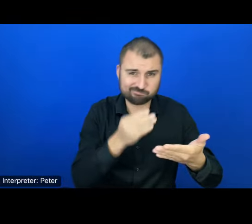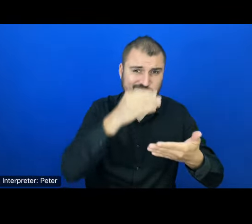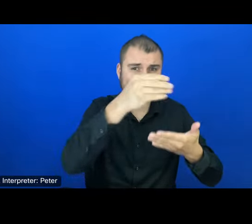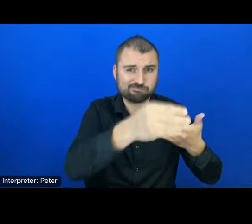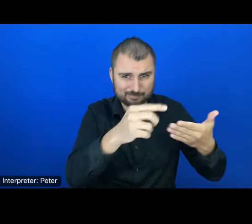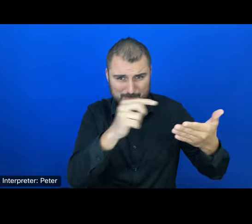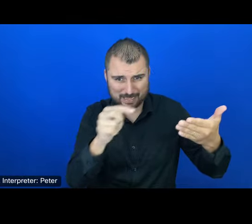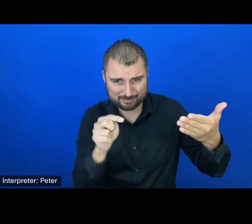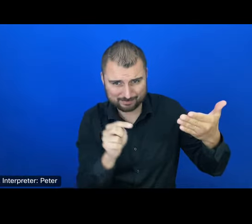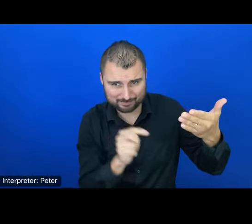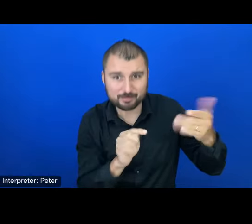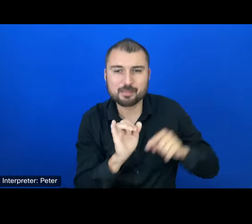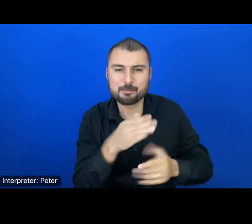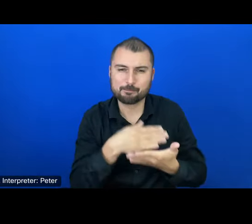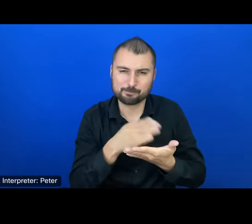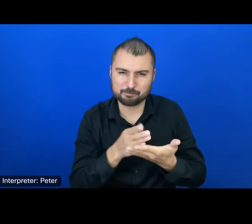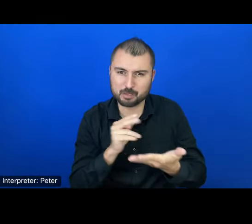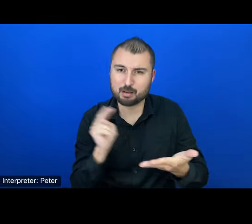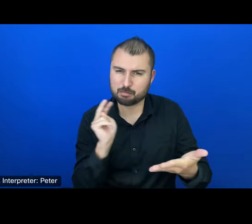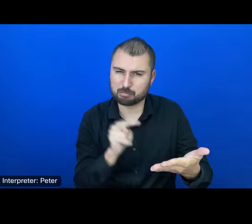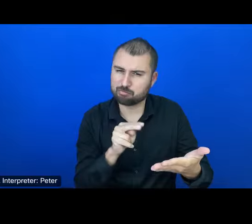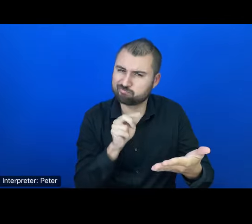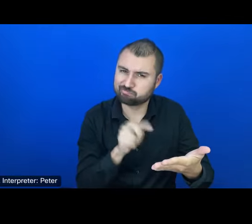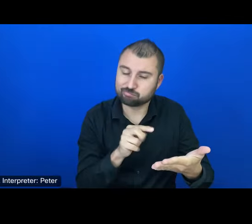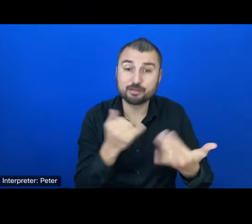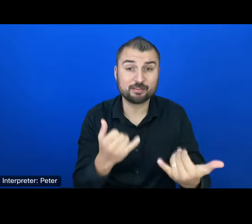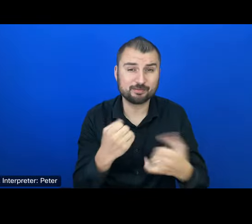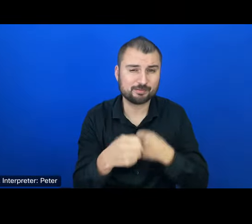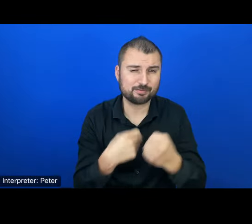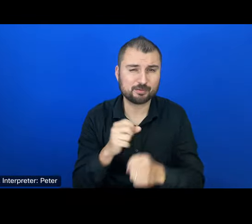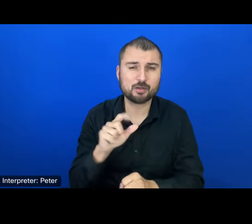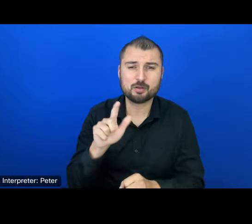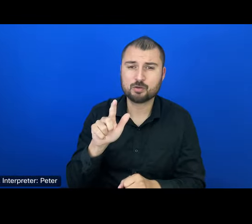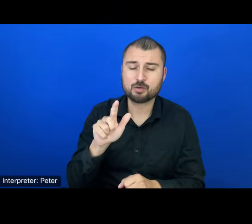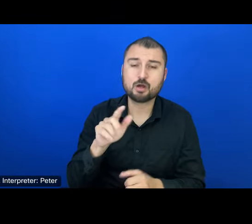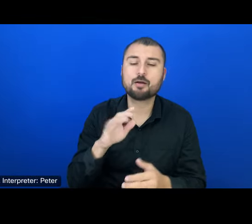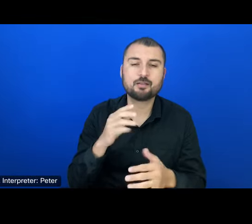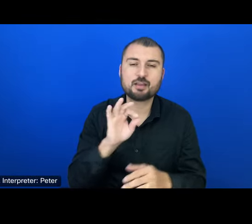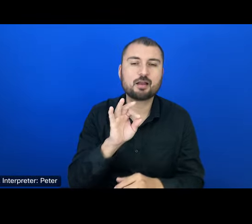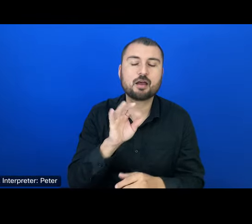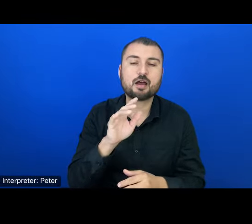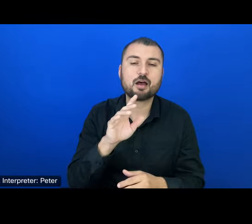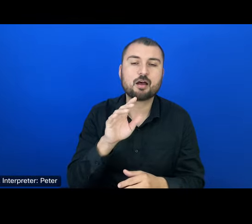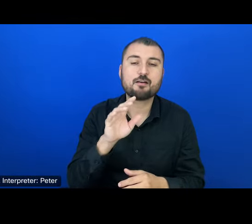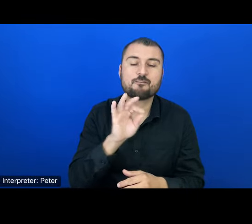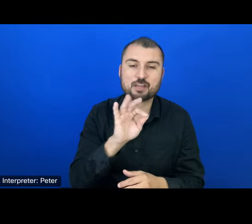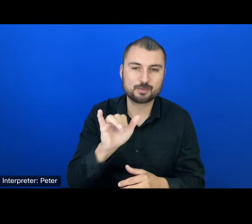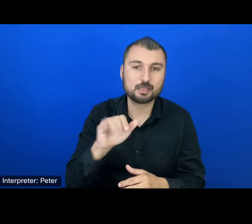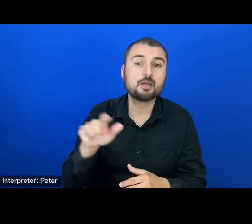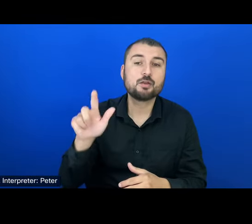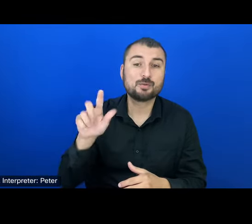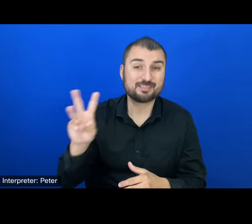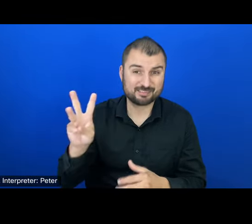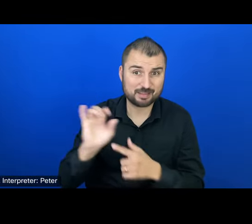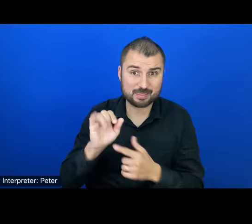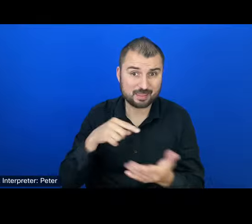there. The current year 26, so the 1481, that's the federal